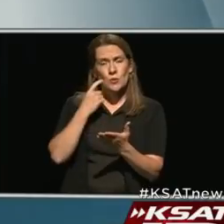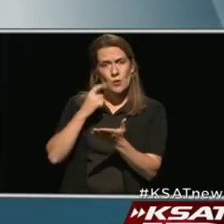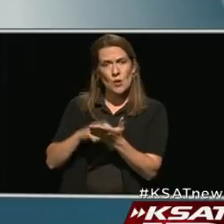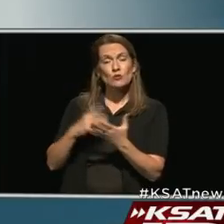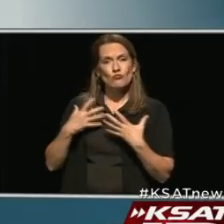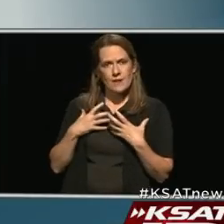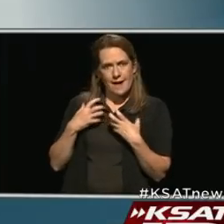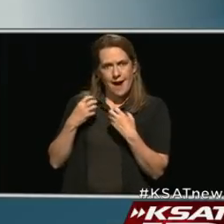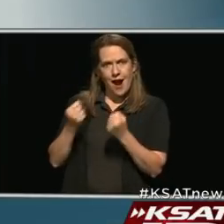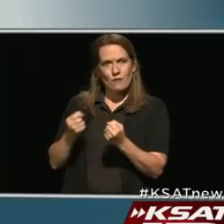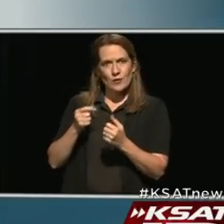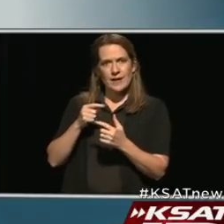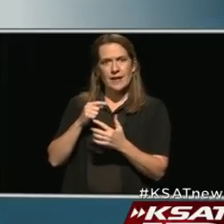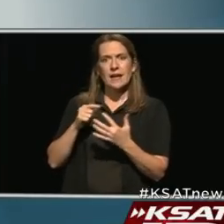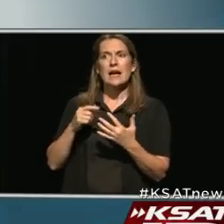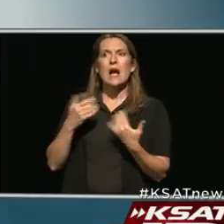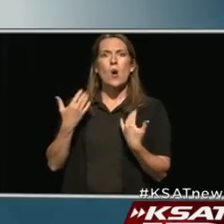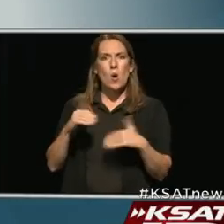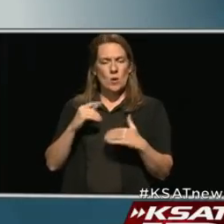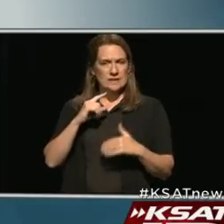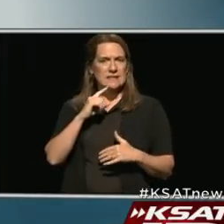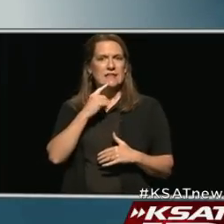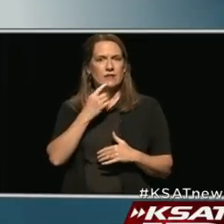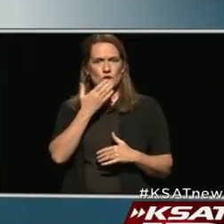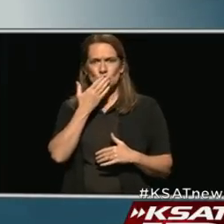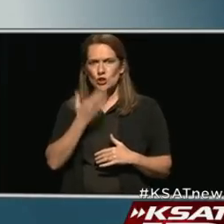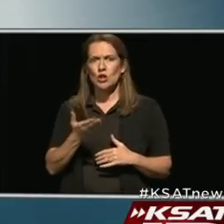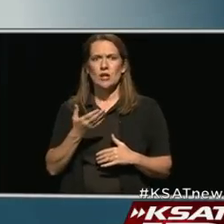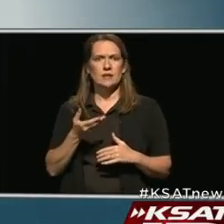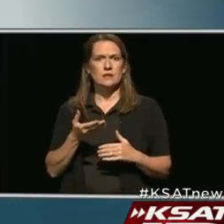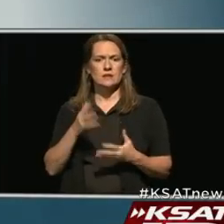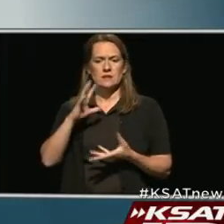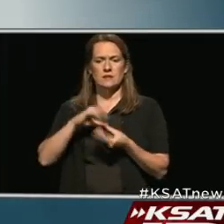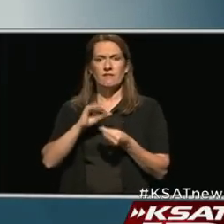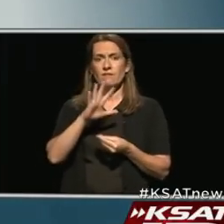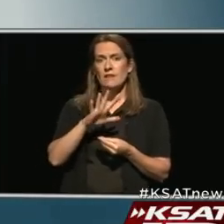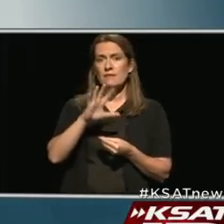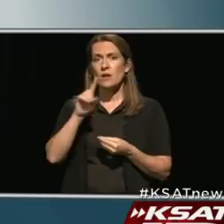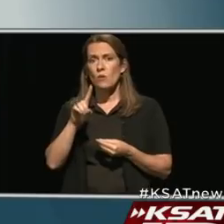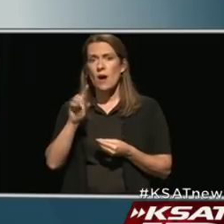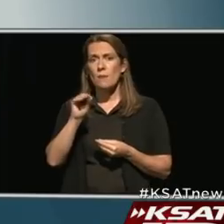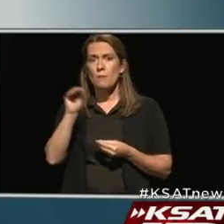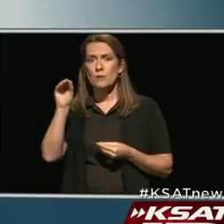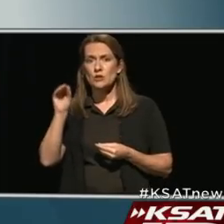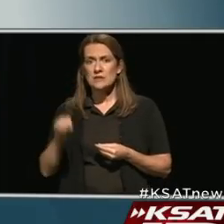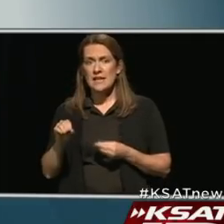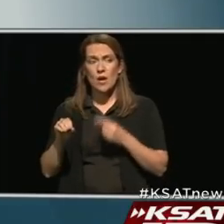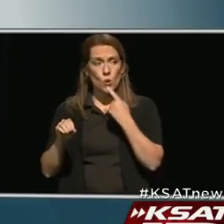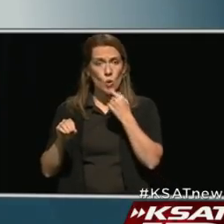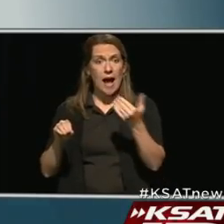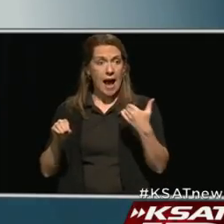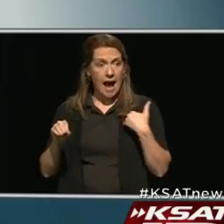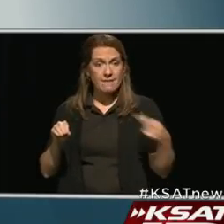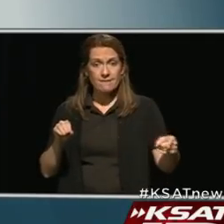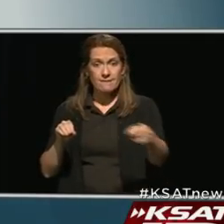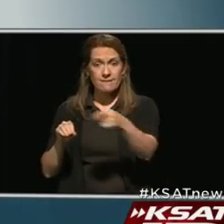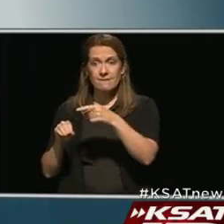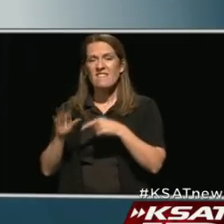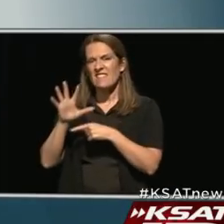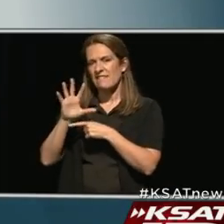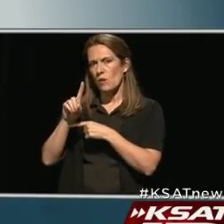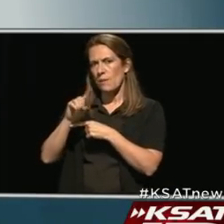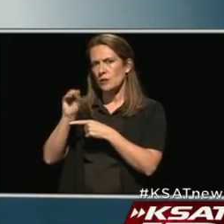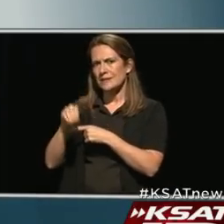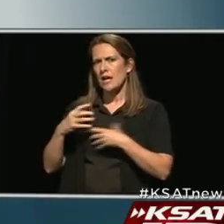a significant milestone with that. Total now, 51% of our total confirmed cases are recovered,